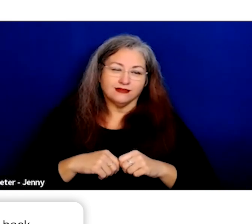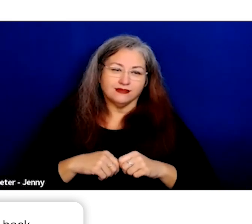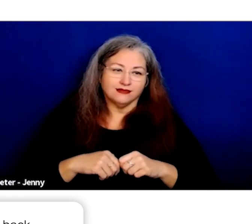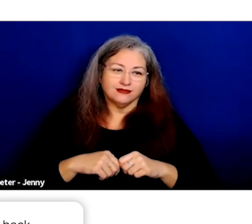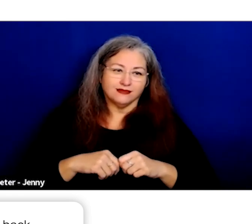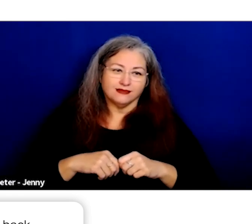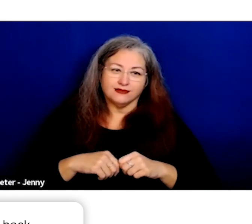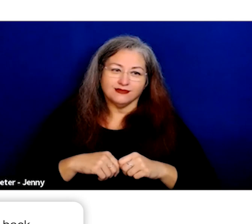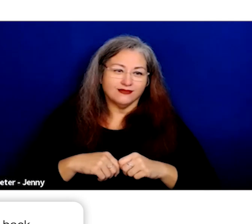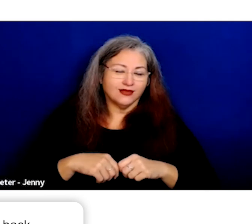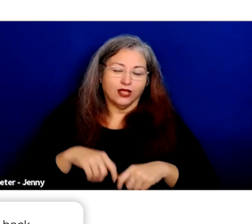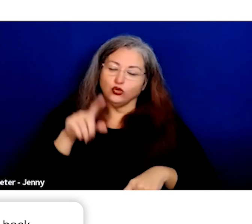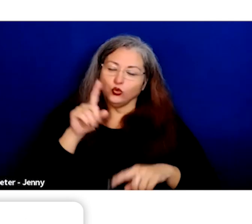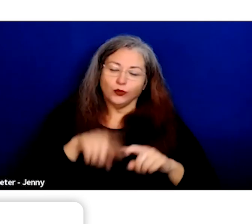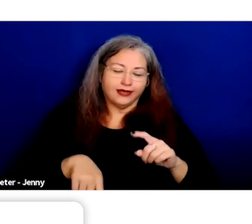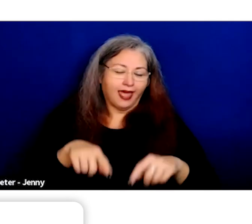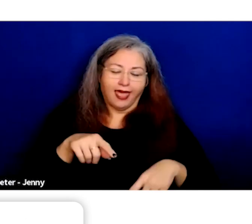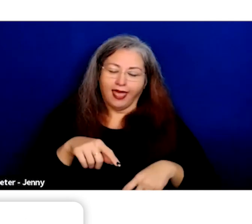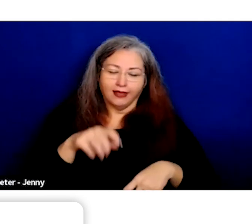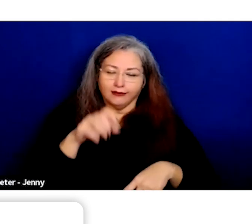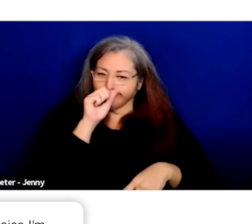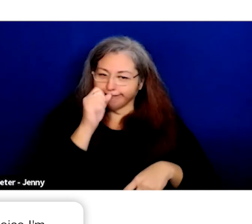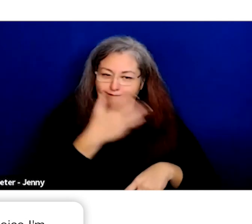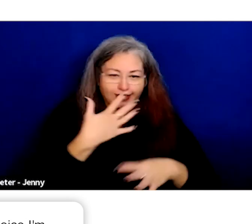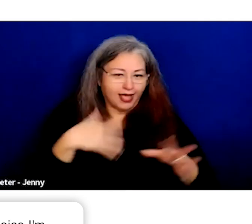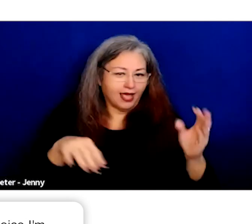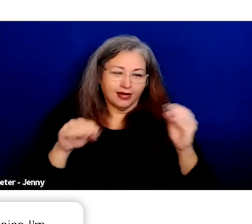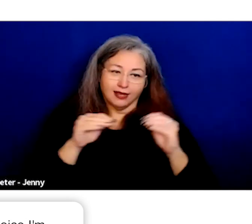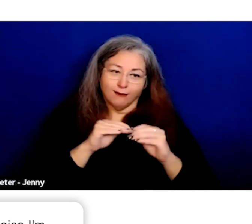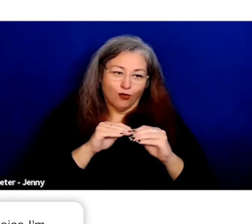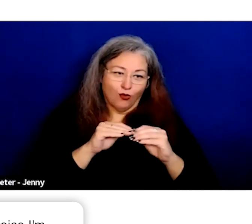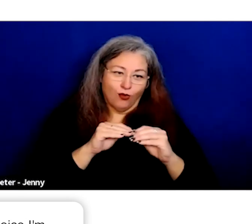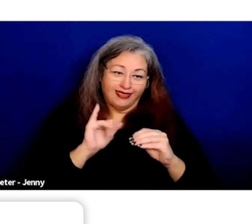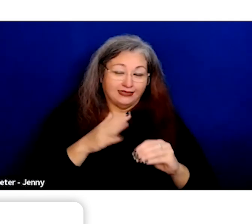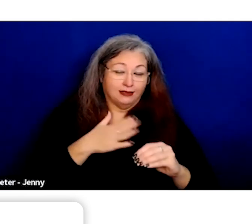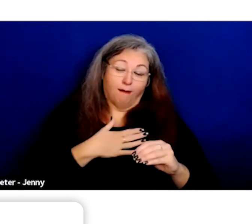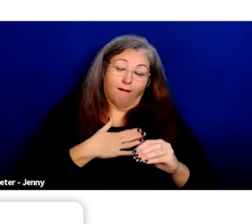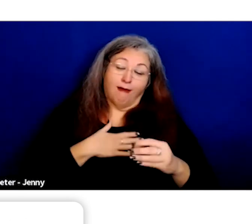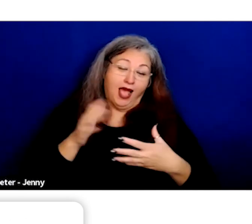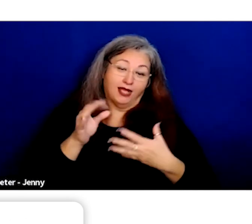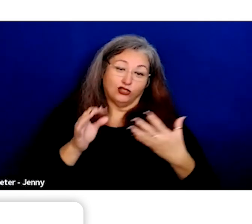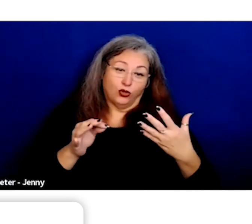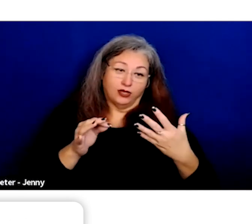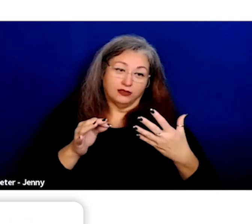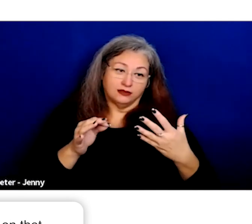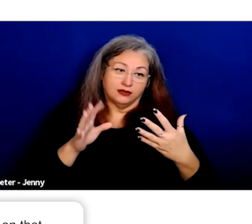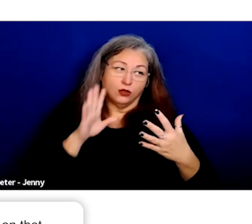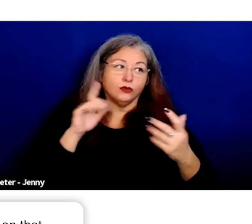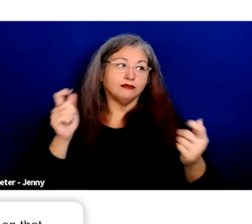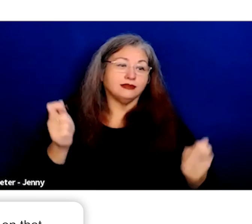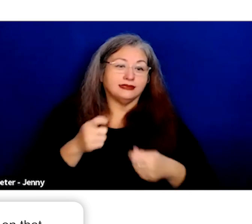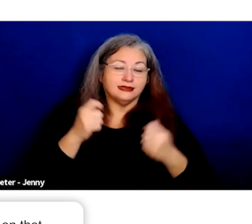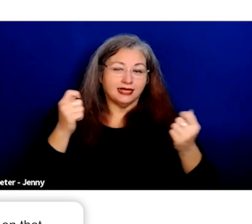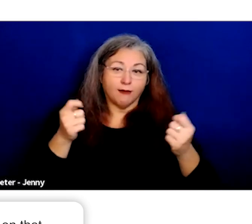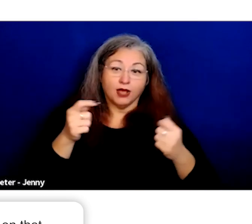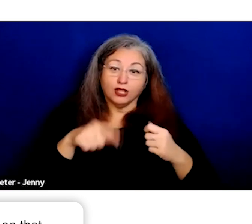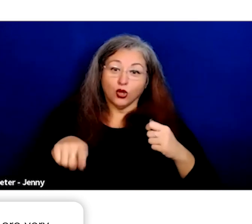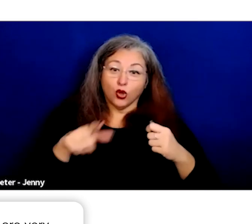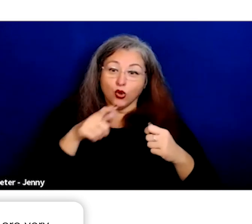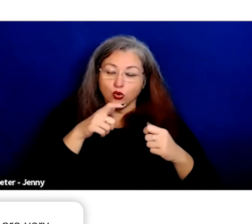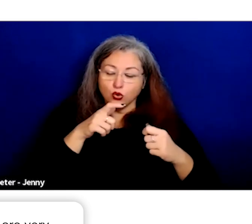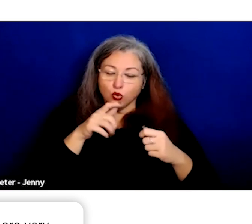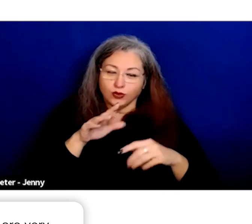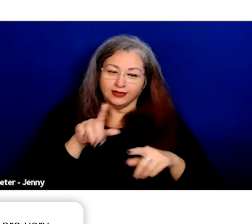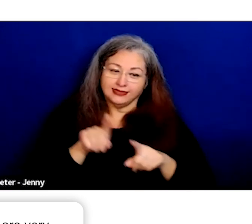it can't take the back burner anymore. At least that's the choice I'm making. So I celebrate those of us that are on that journey.